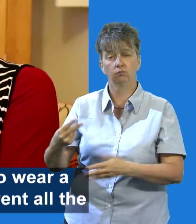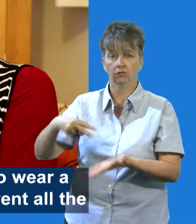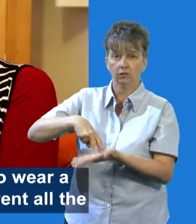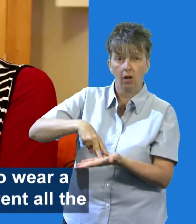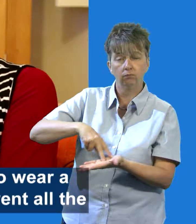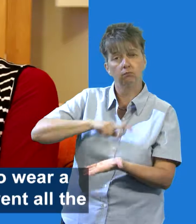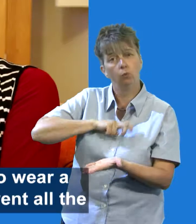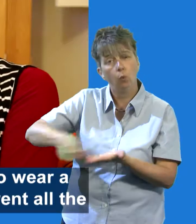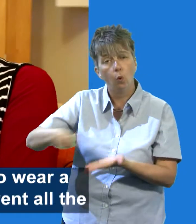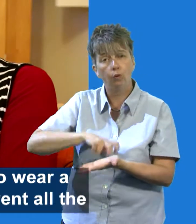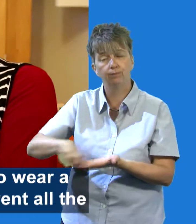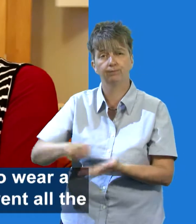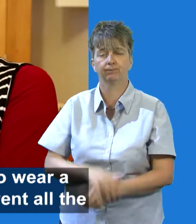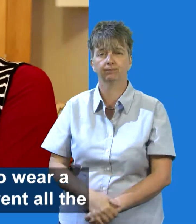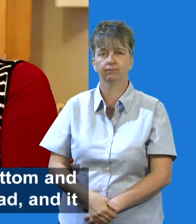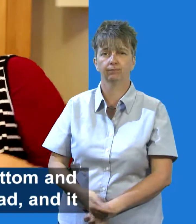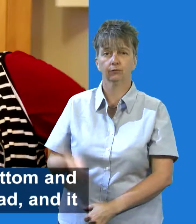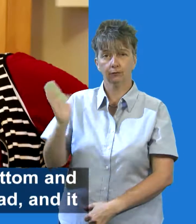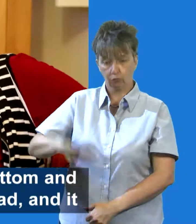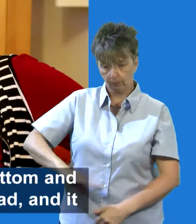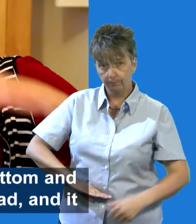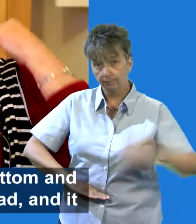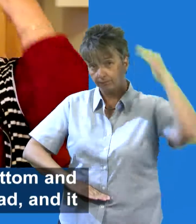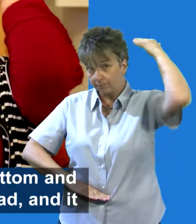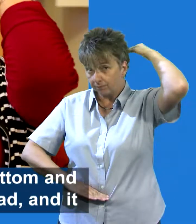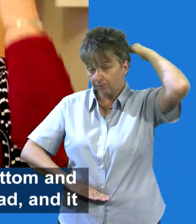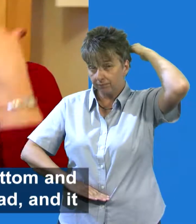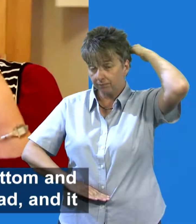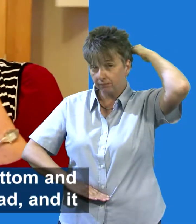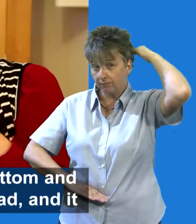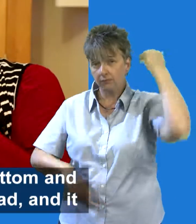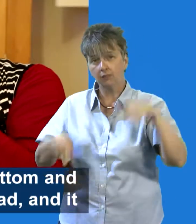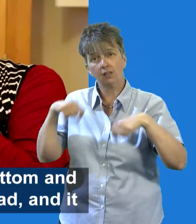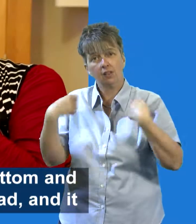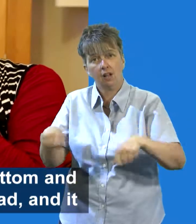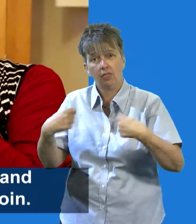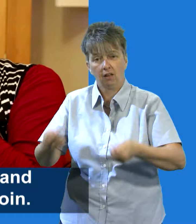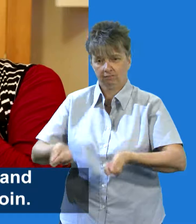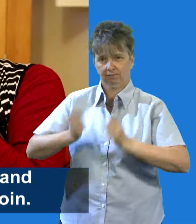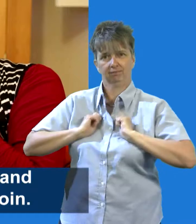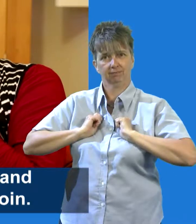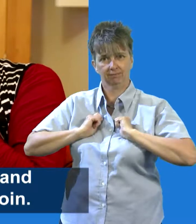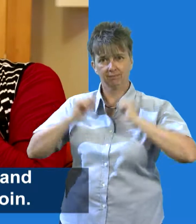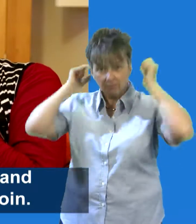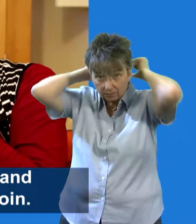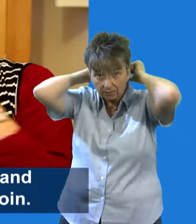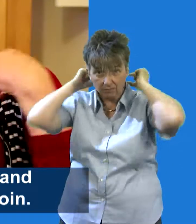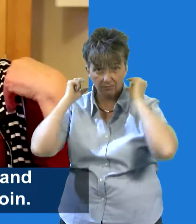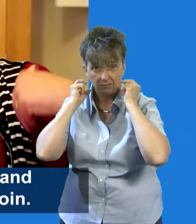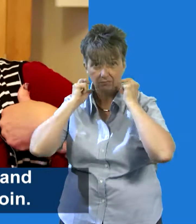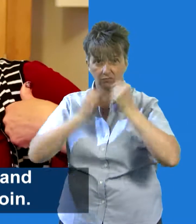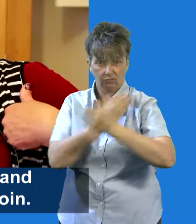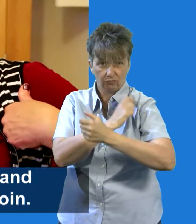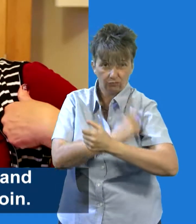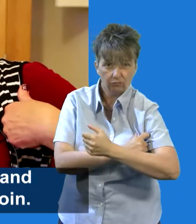leather support, which went all the way down to the bottom of the bottom and to the top of my head, and it held me, you know, with the collar